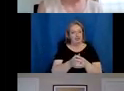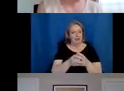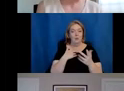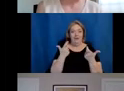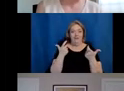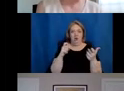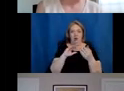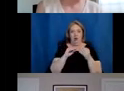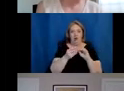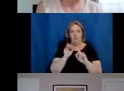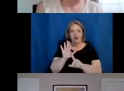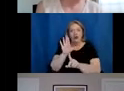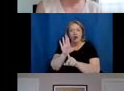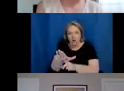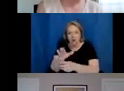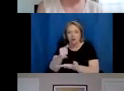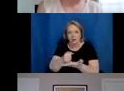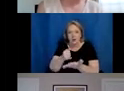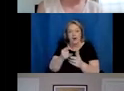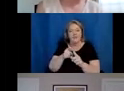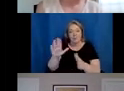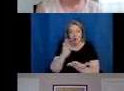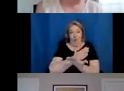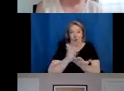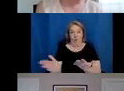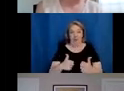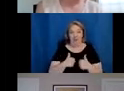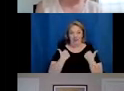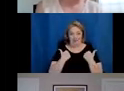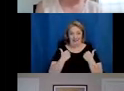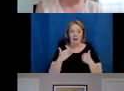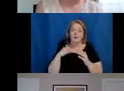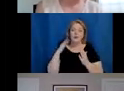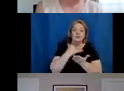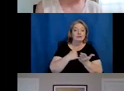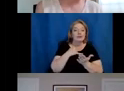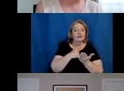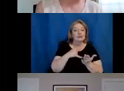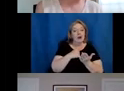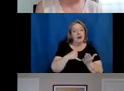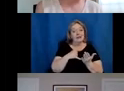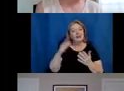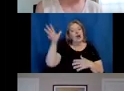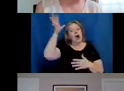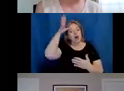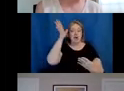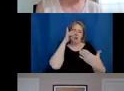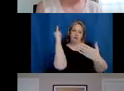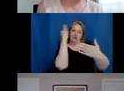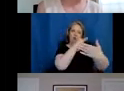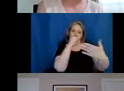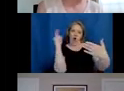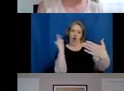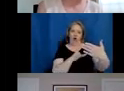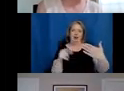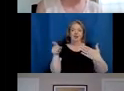number of her works throughout her entire life. So we have the drawings that she was doing on the back of her father's drawings when she was a